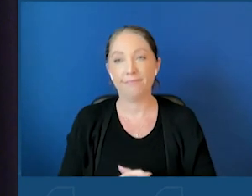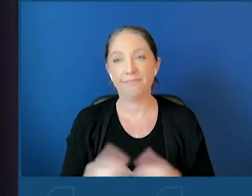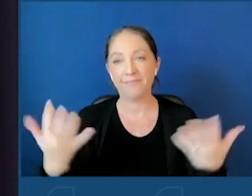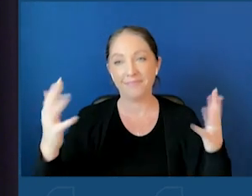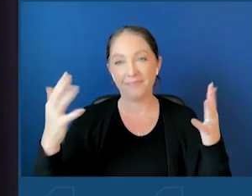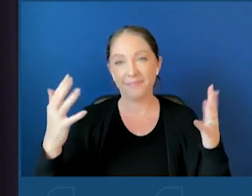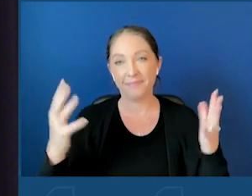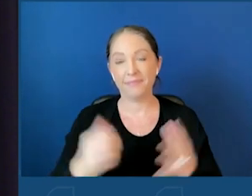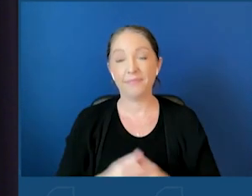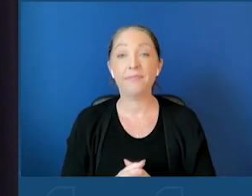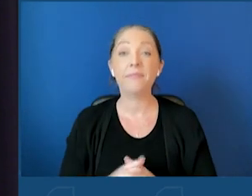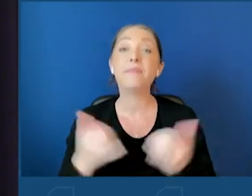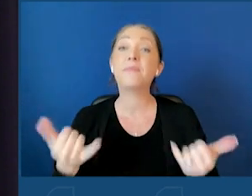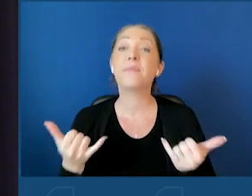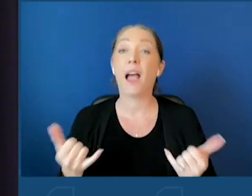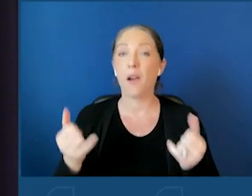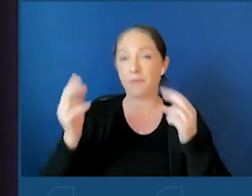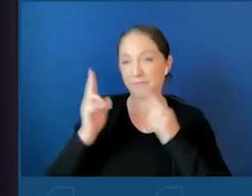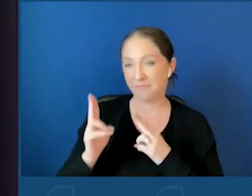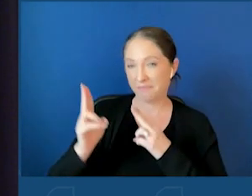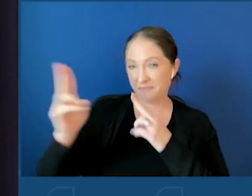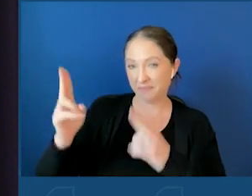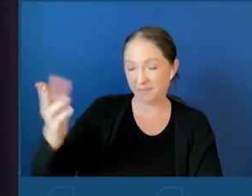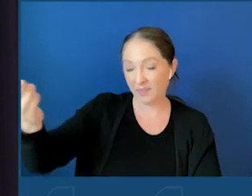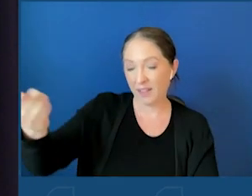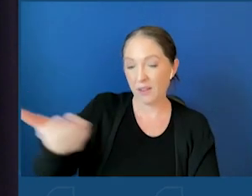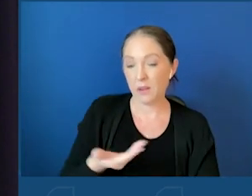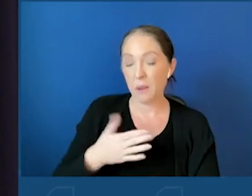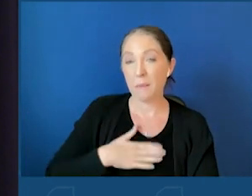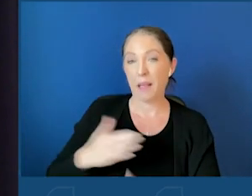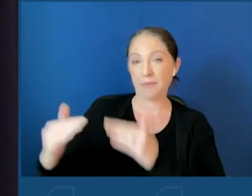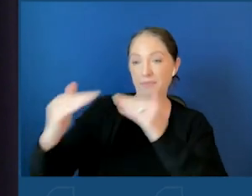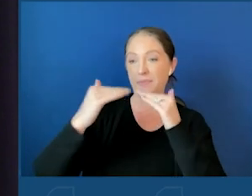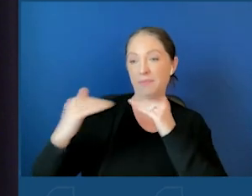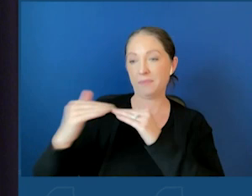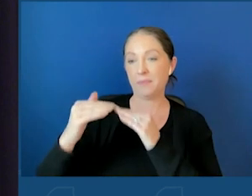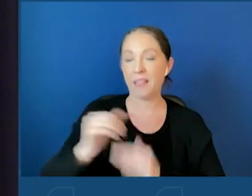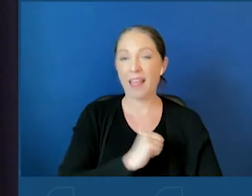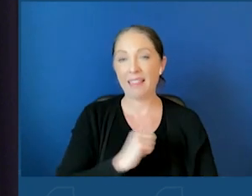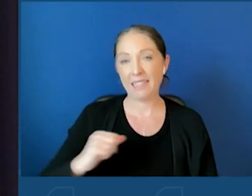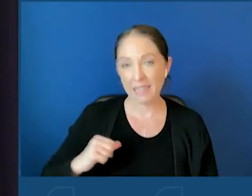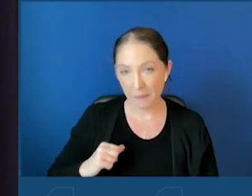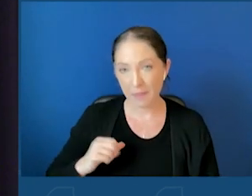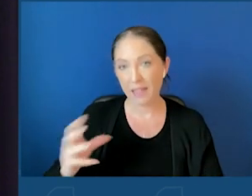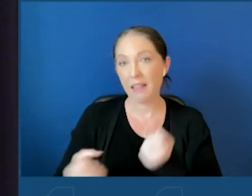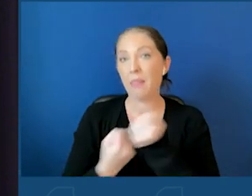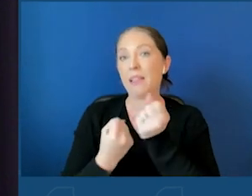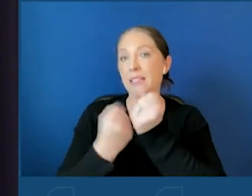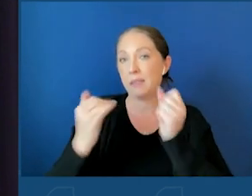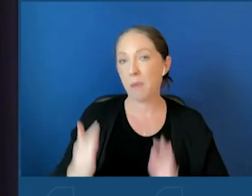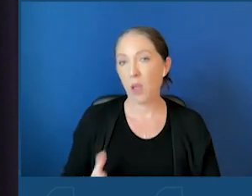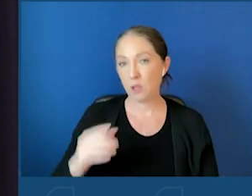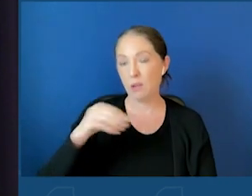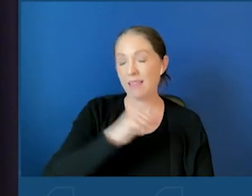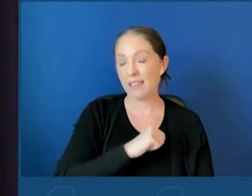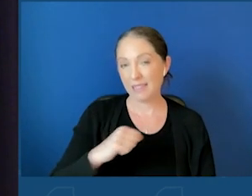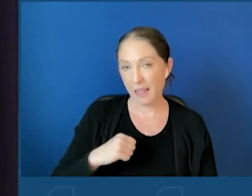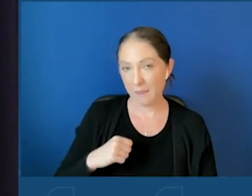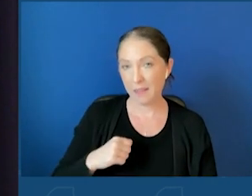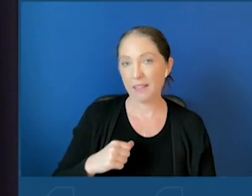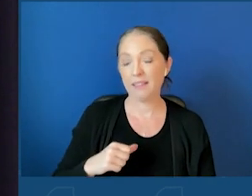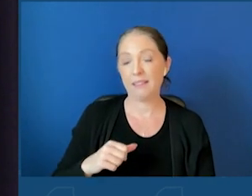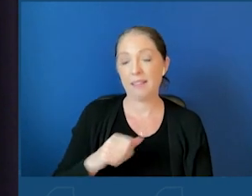And now it's my honor to introduce my colleague in the Assembly and the sponsor in the Assembly of this legislation, Assemblywoman